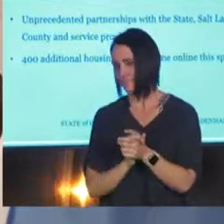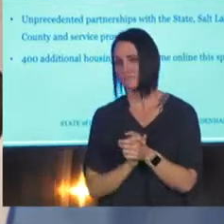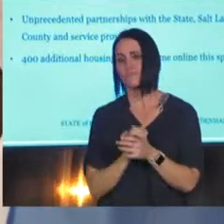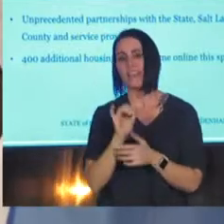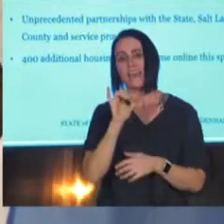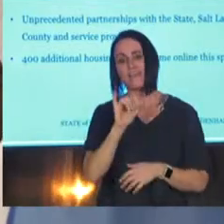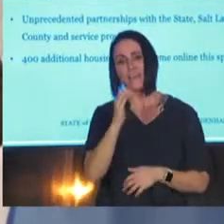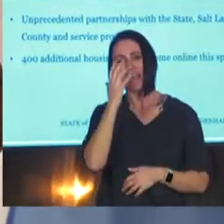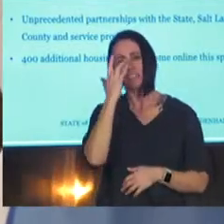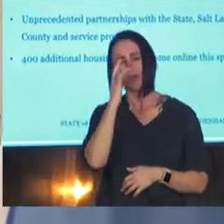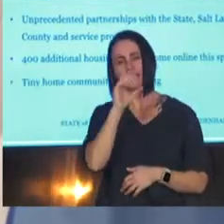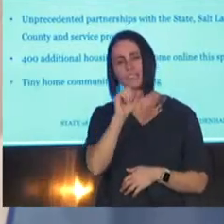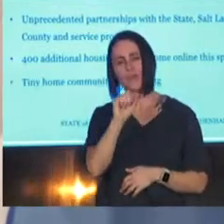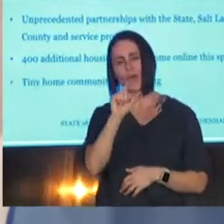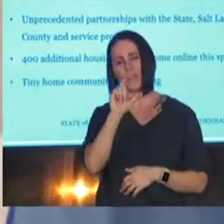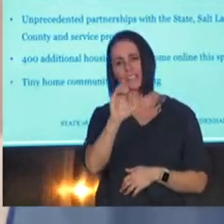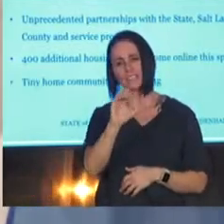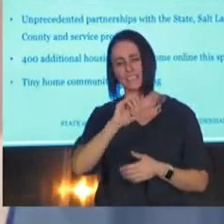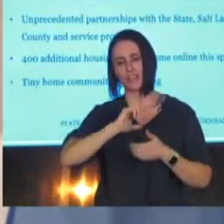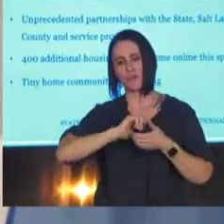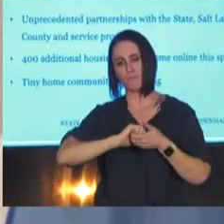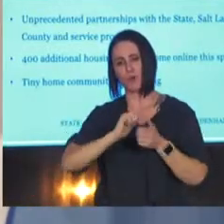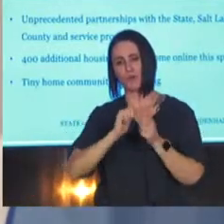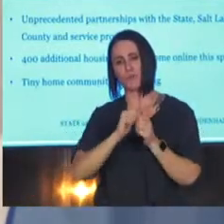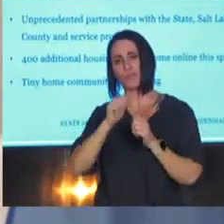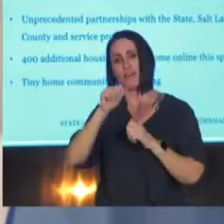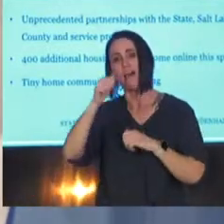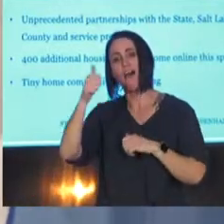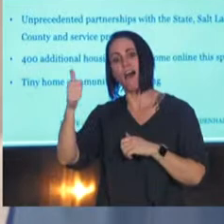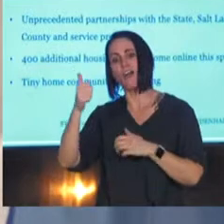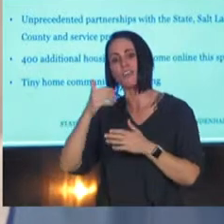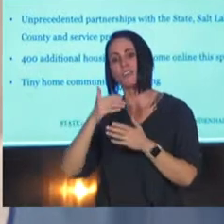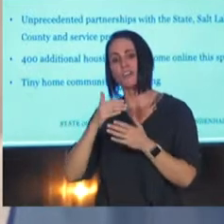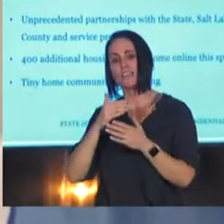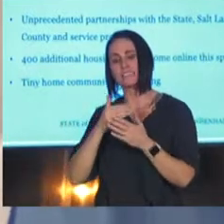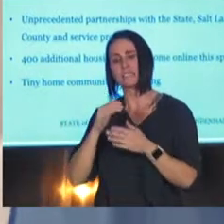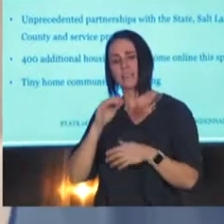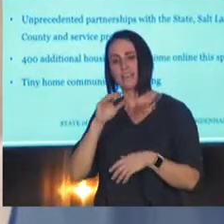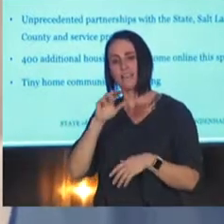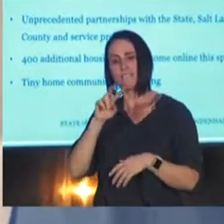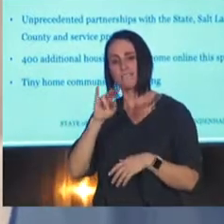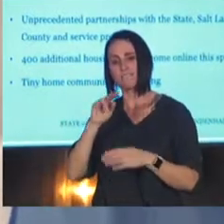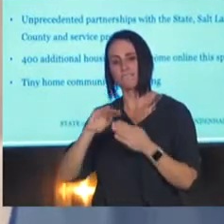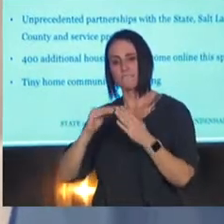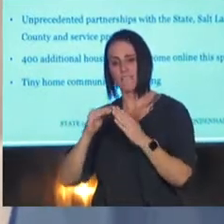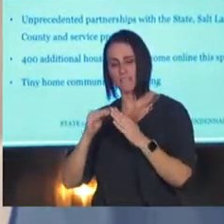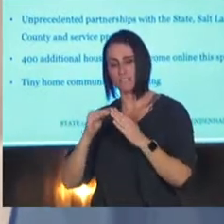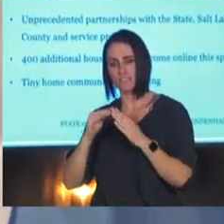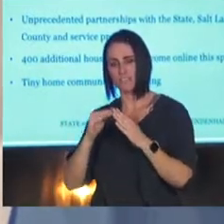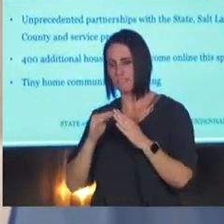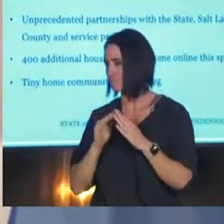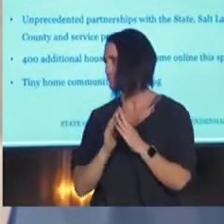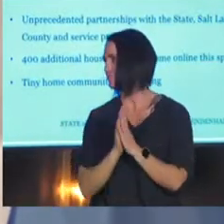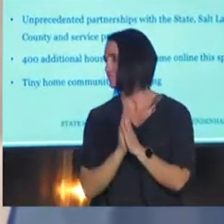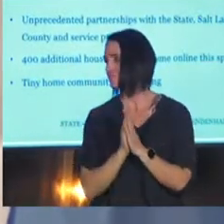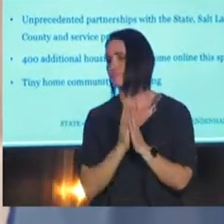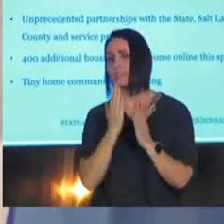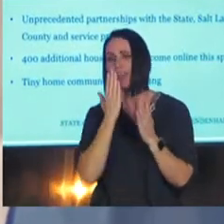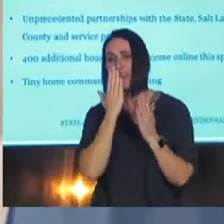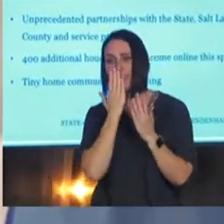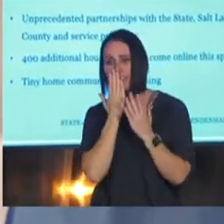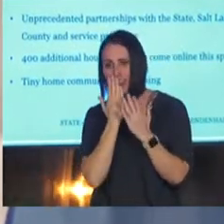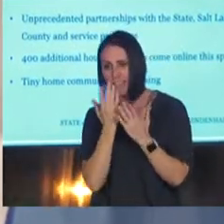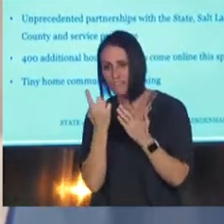That is why Salt Lake City has partnered with the Other Side Village, our friends at the Other Side Academy. Thank you for being